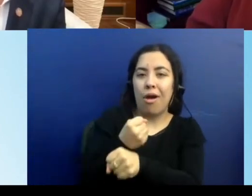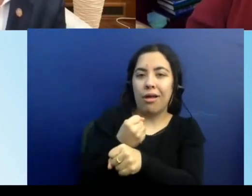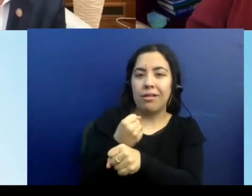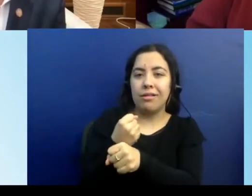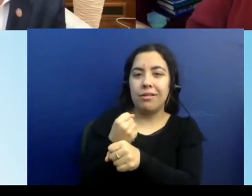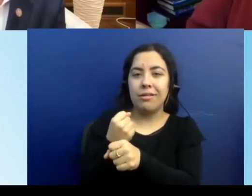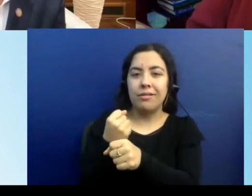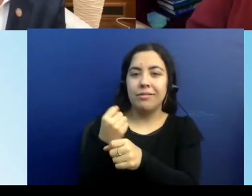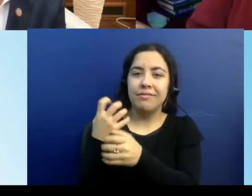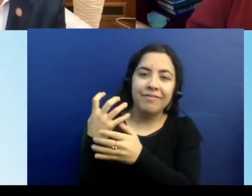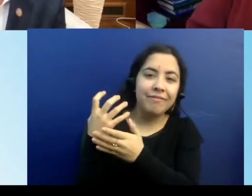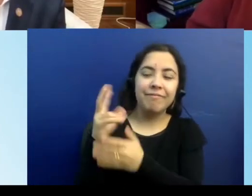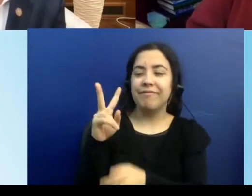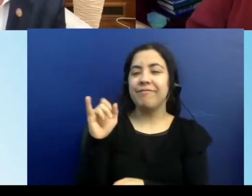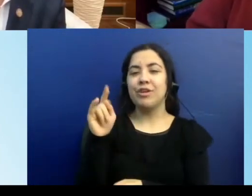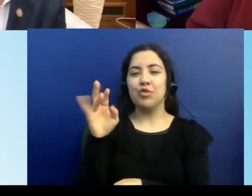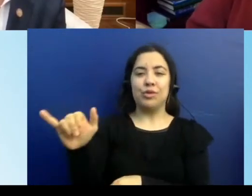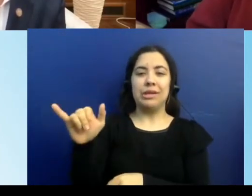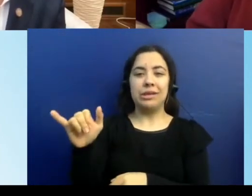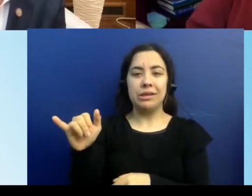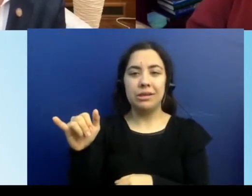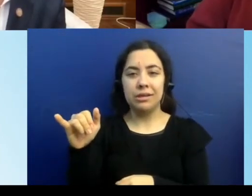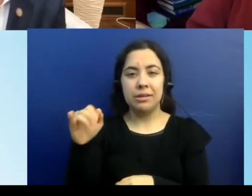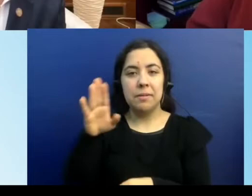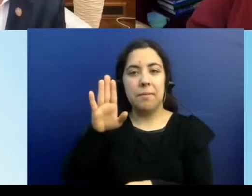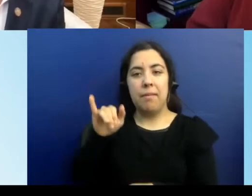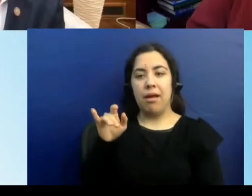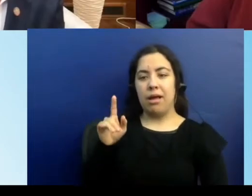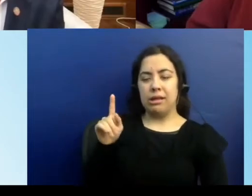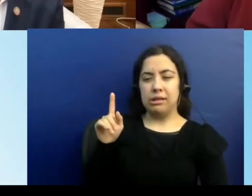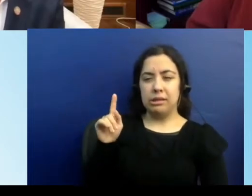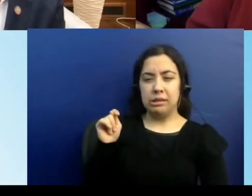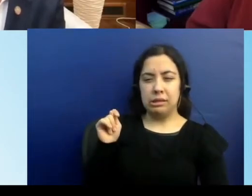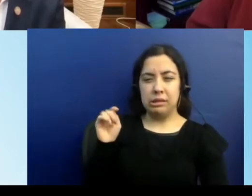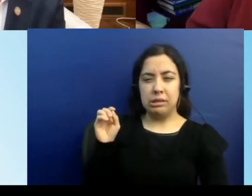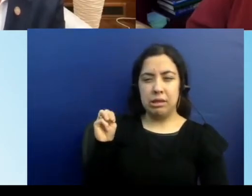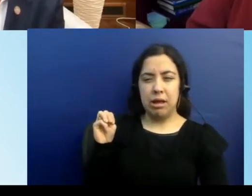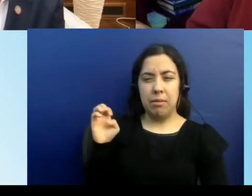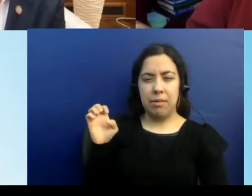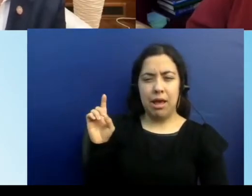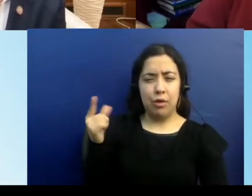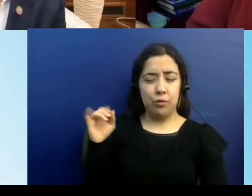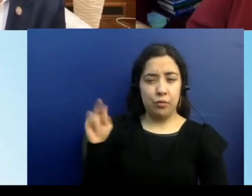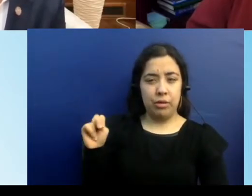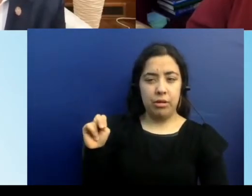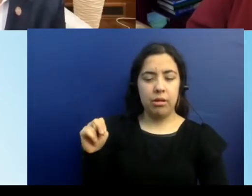I know an unusual choice, but I grew up hearing that song. I have siblings that are older than me,